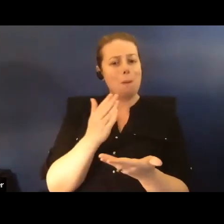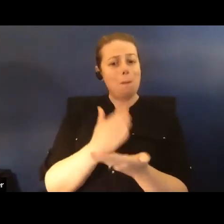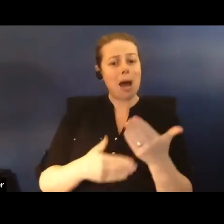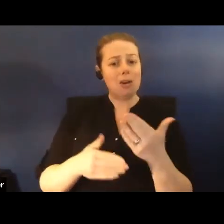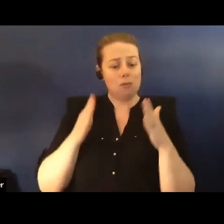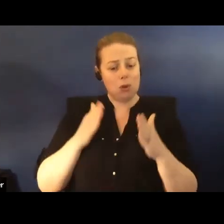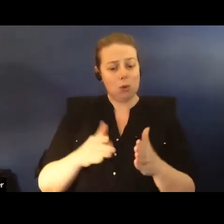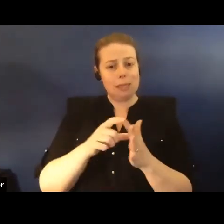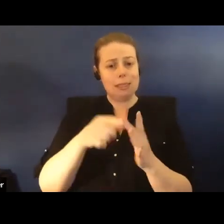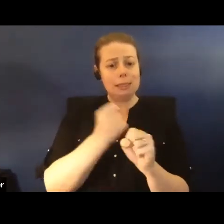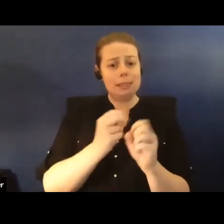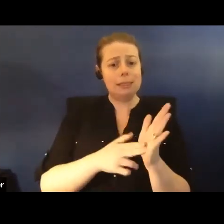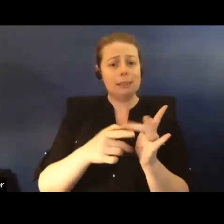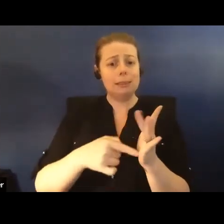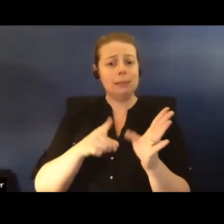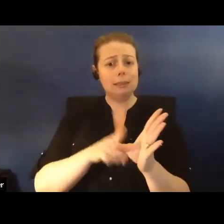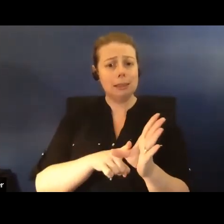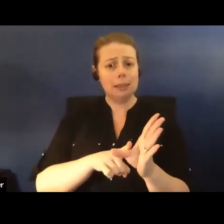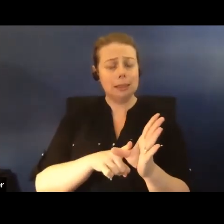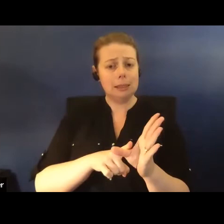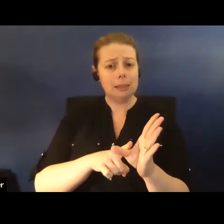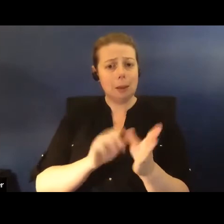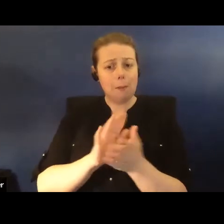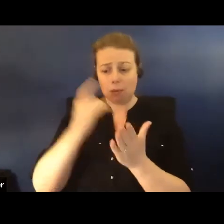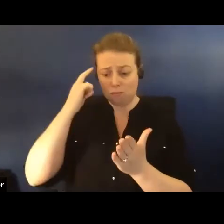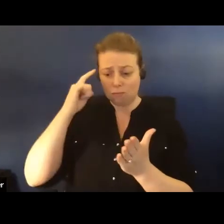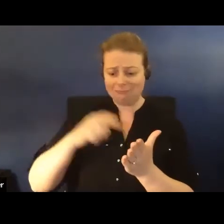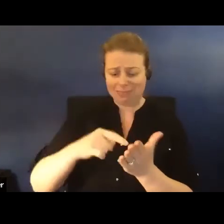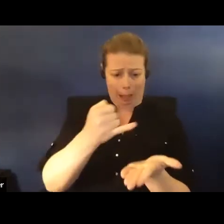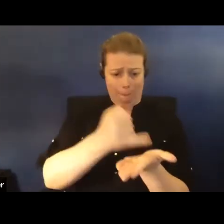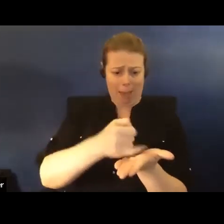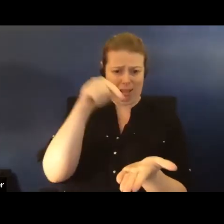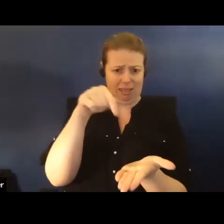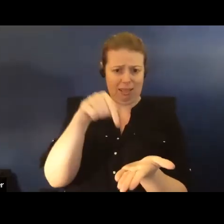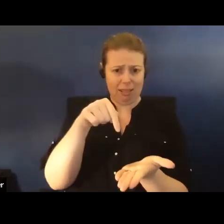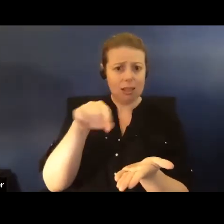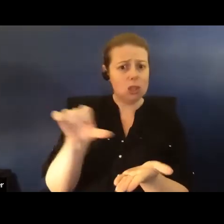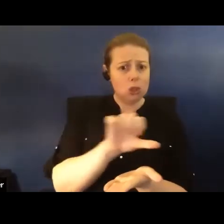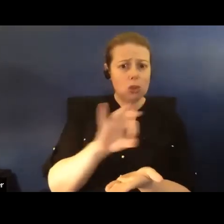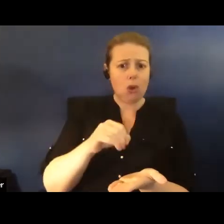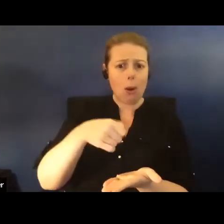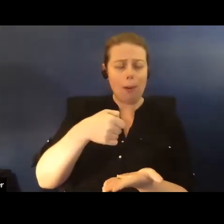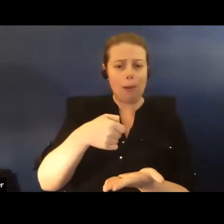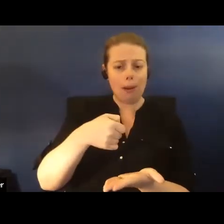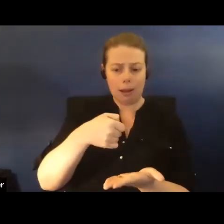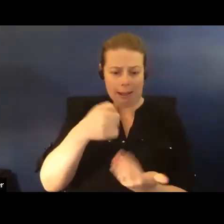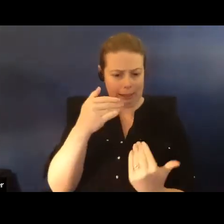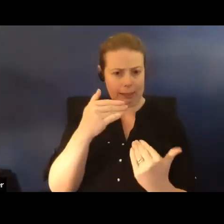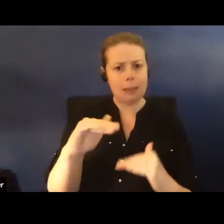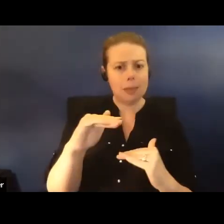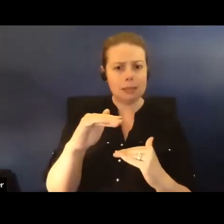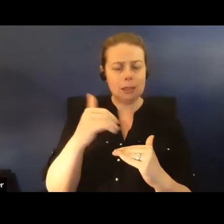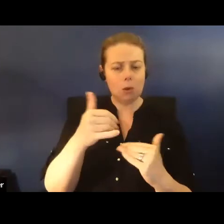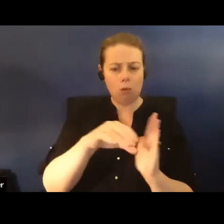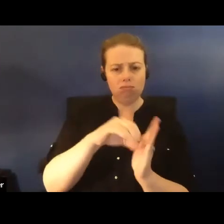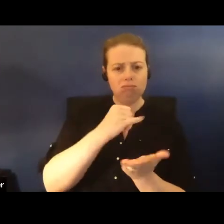the recognition that impairment should not be the basis for limiting or denying